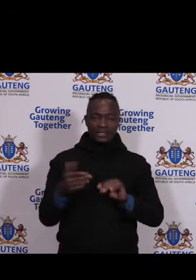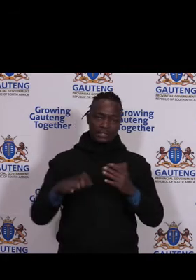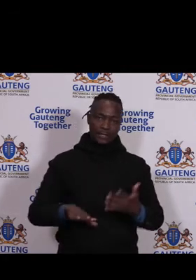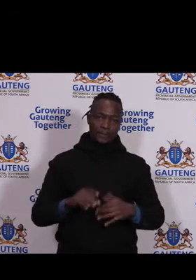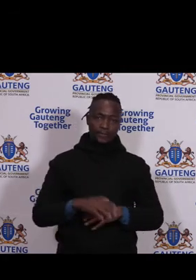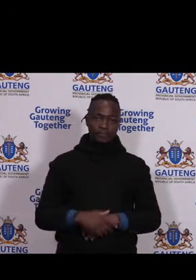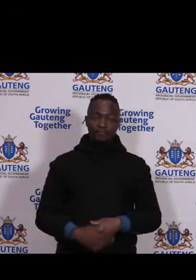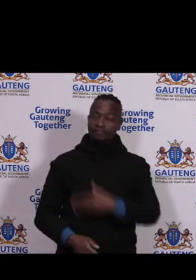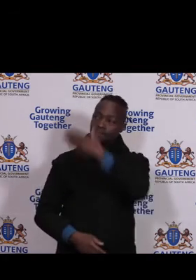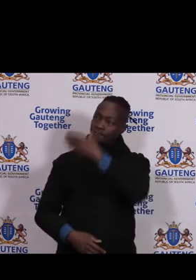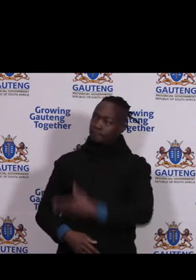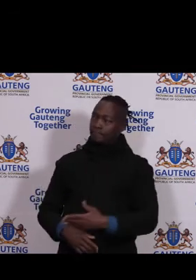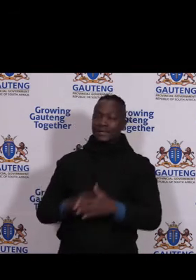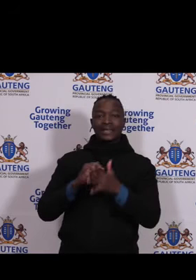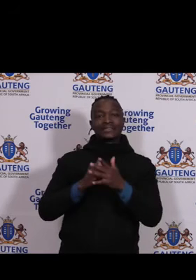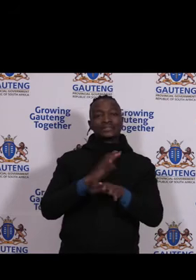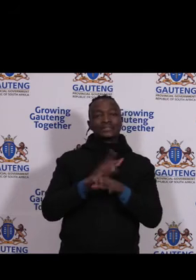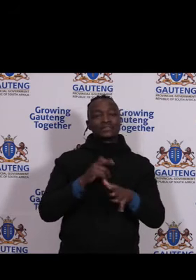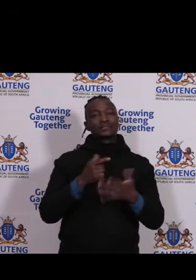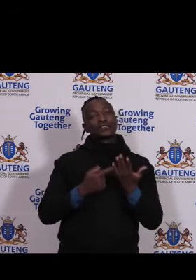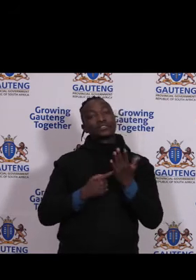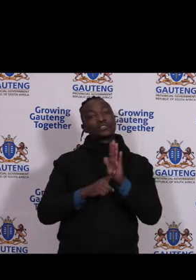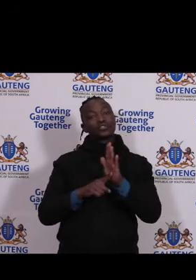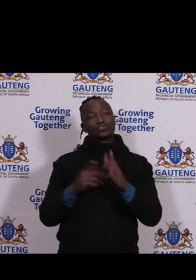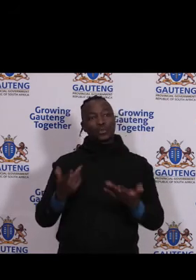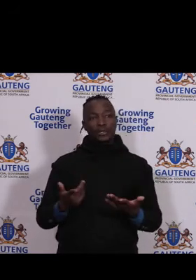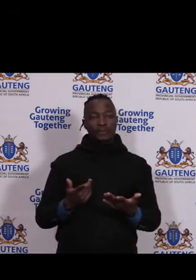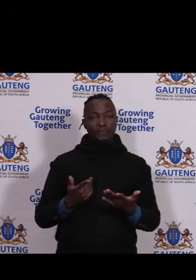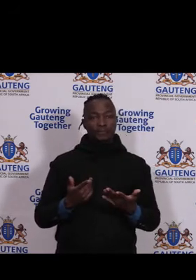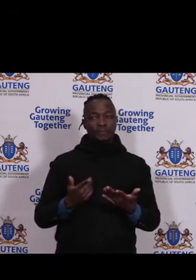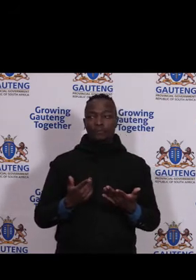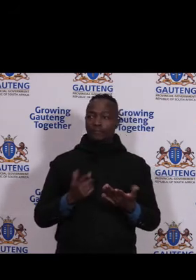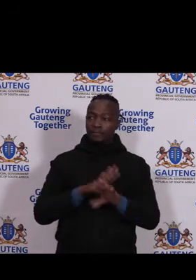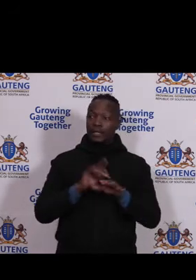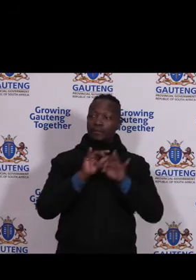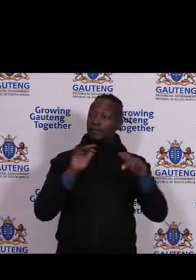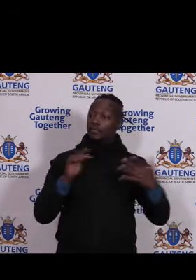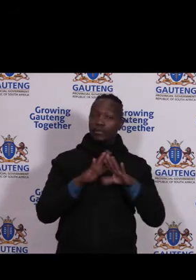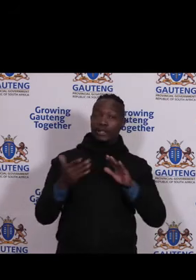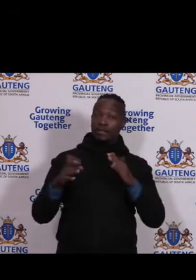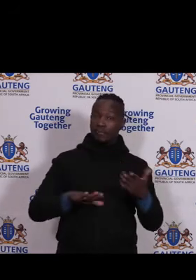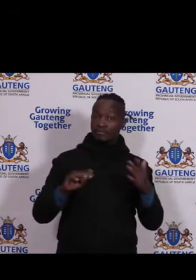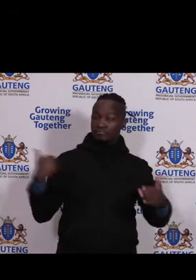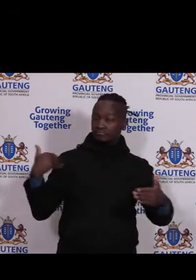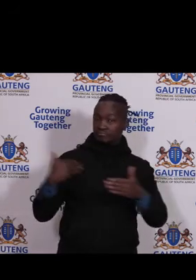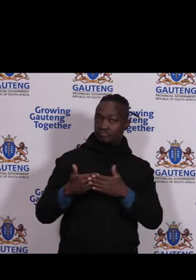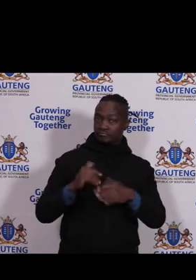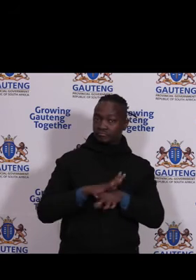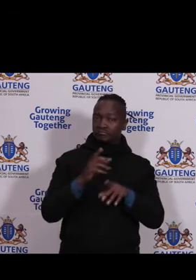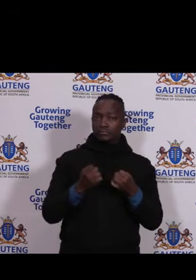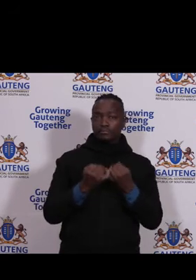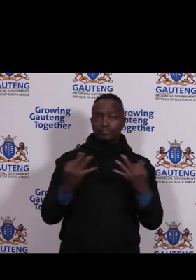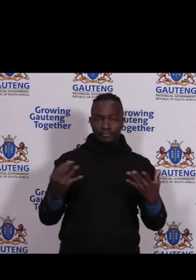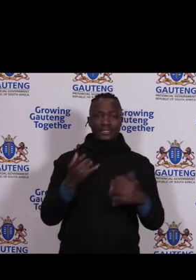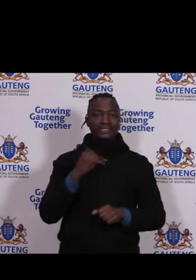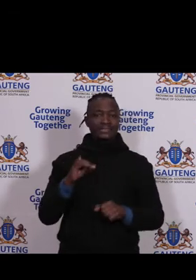This is just the analysis of the comorbidities that people who have passed on had. The majority of them still